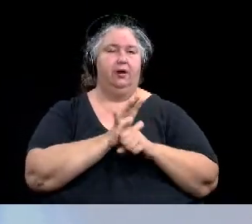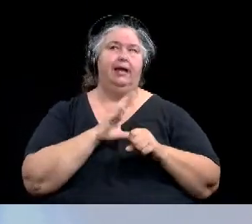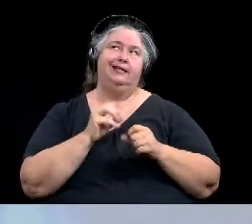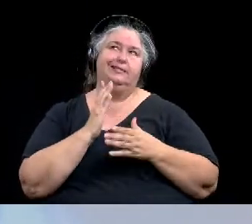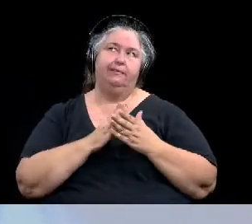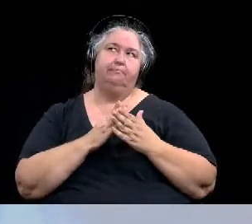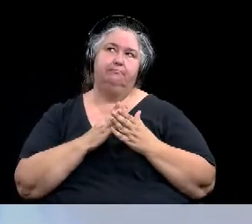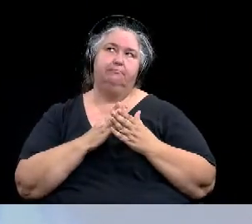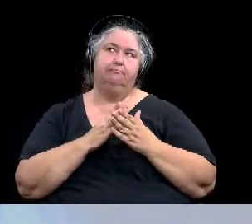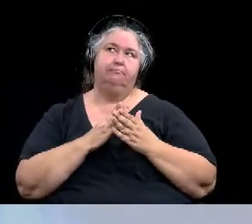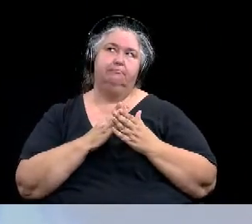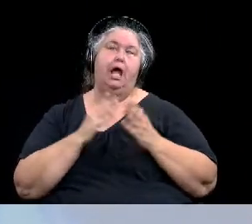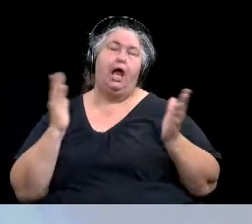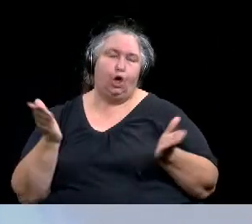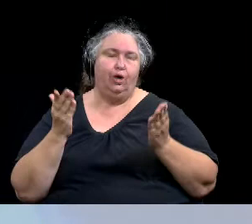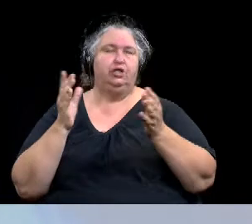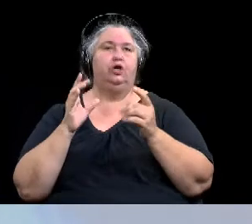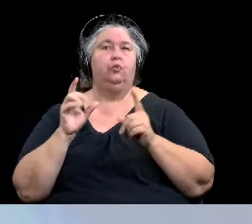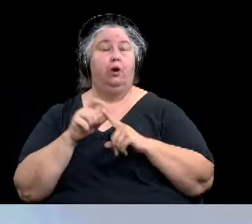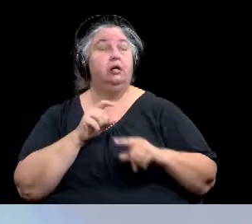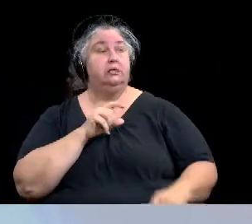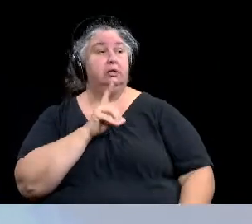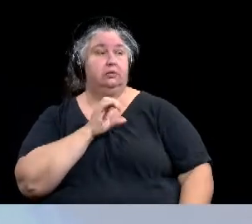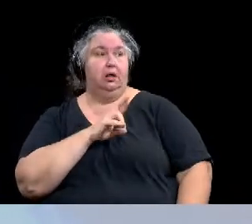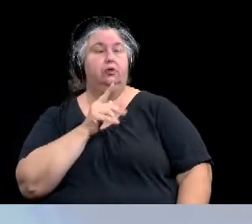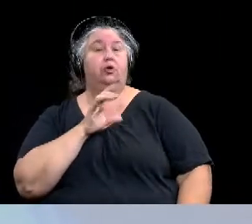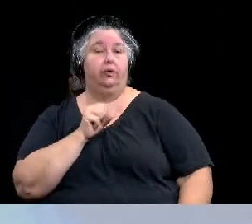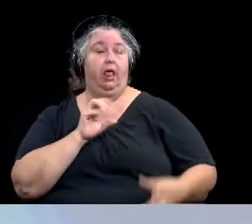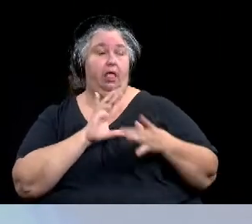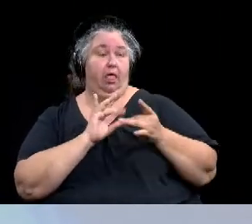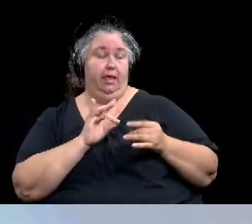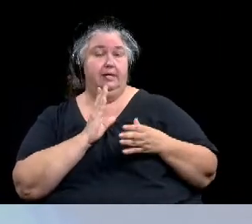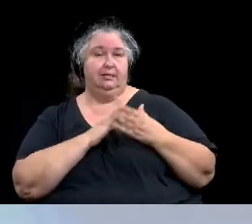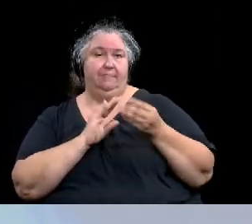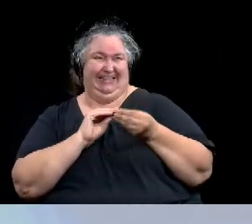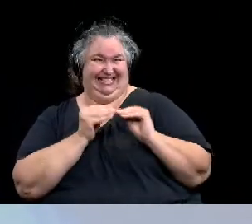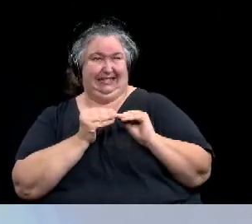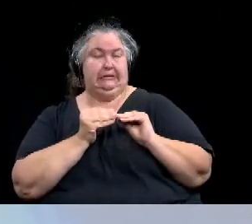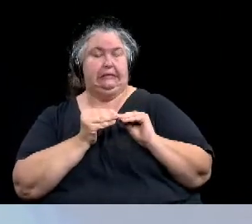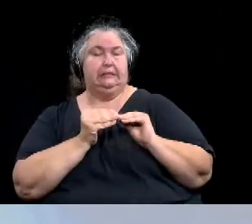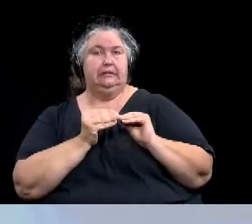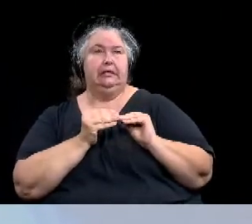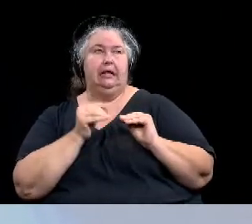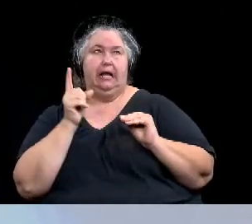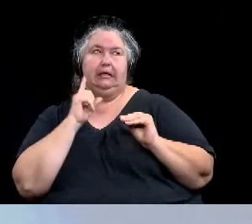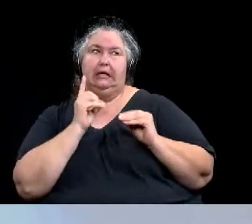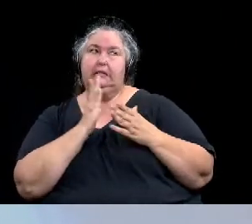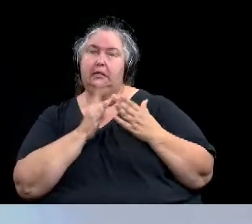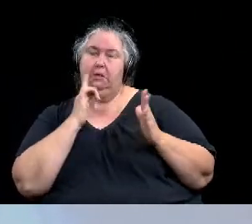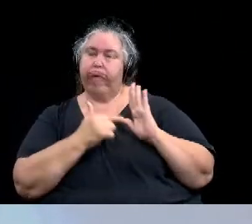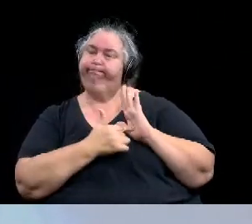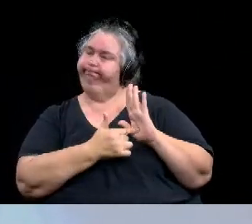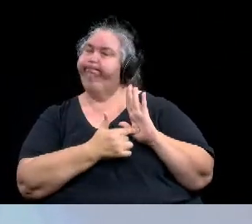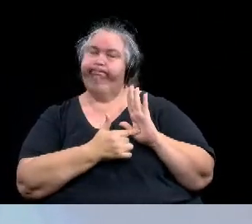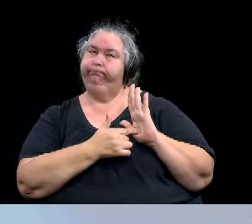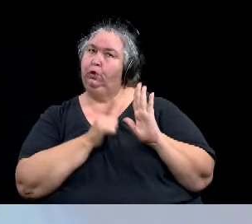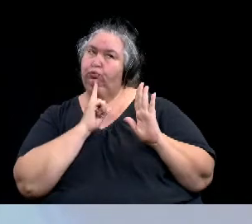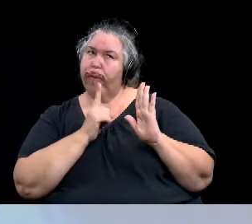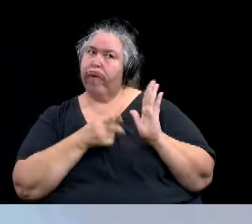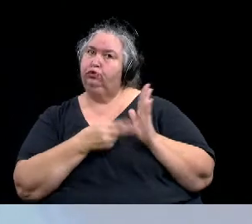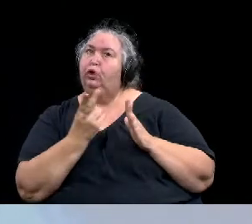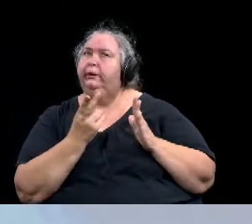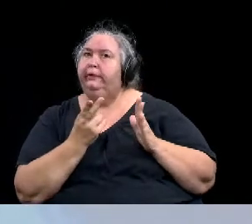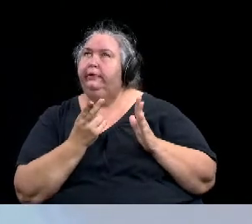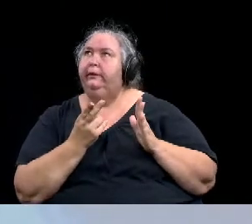words. So Dr. Griggs has related some of those statistics, and I'll repeat just a few of those that I think are rather telling and ominous.